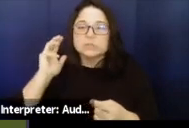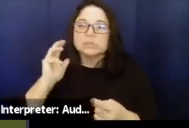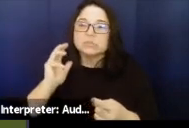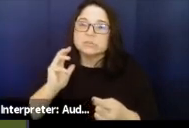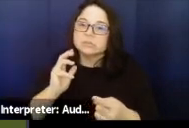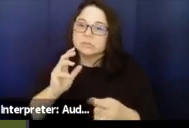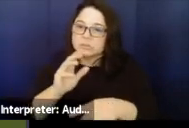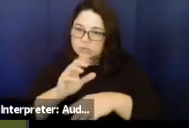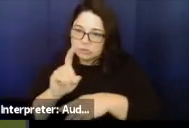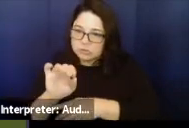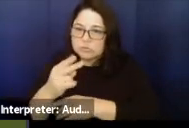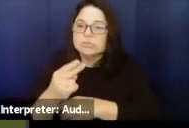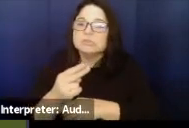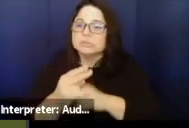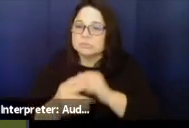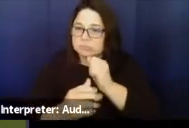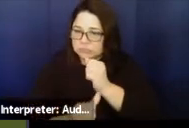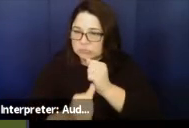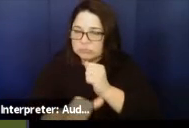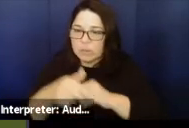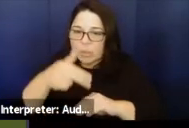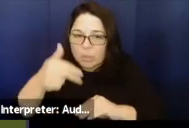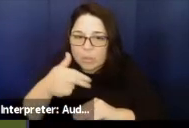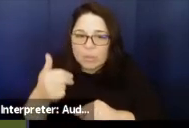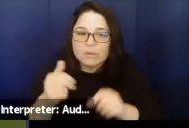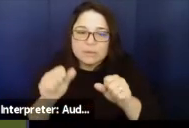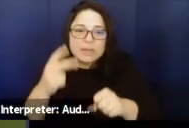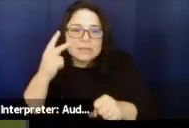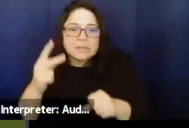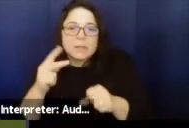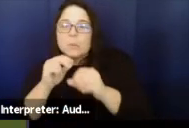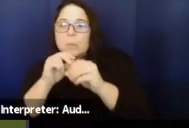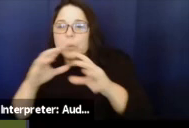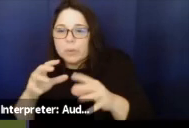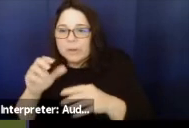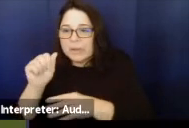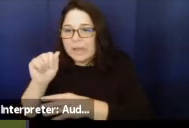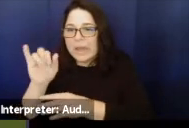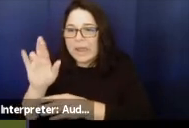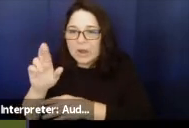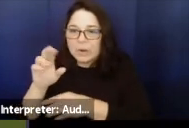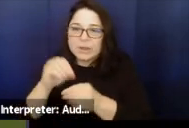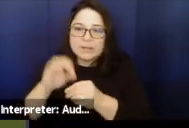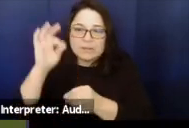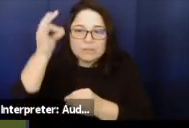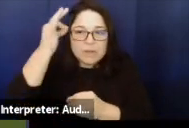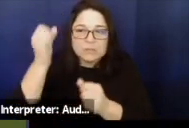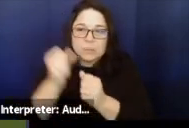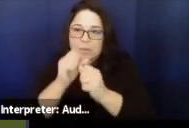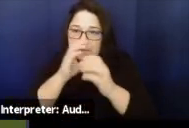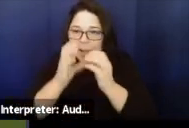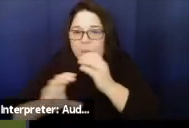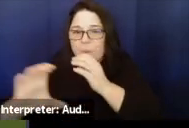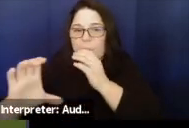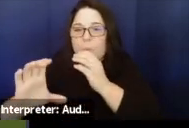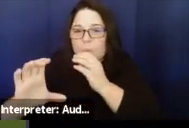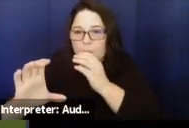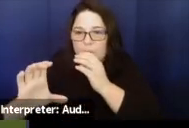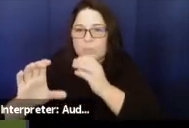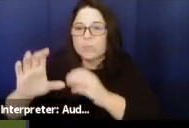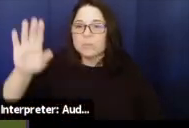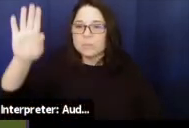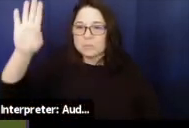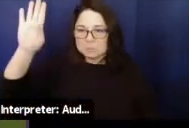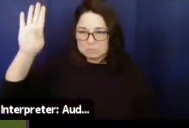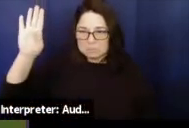Spaniard blows puffs of air, the ubiquitous hot air, into the Frenchman's ear with a bellows. And in the